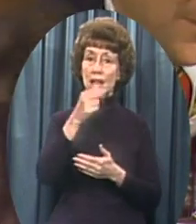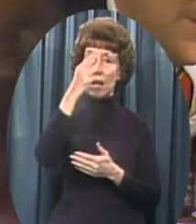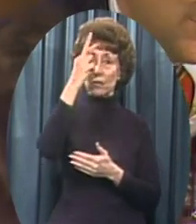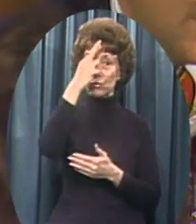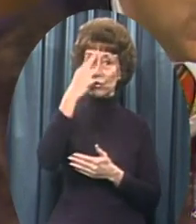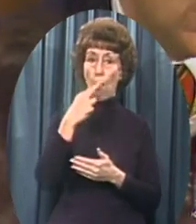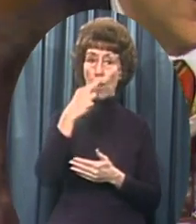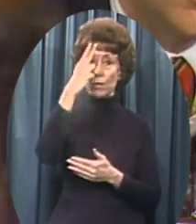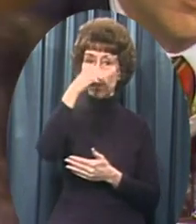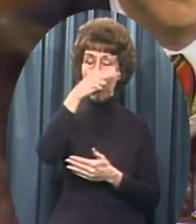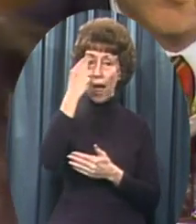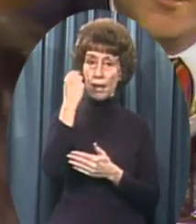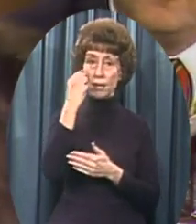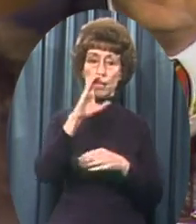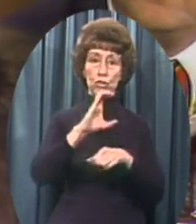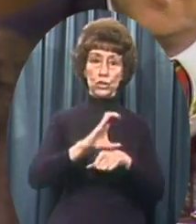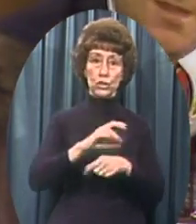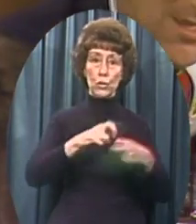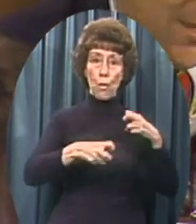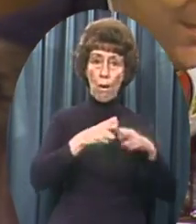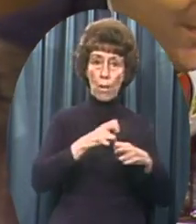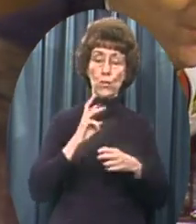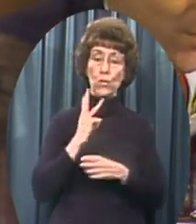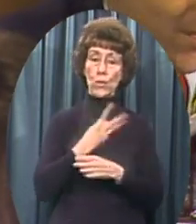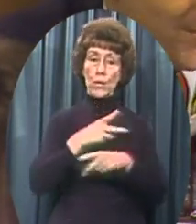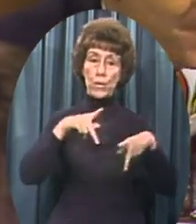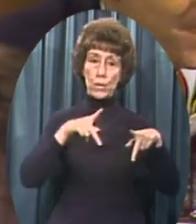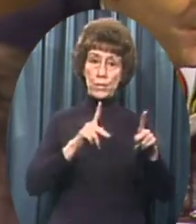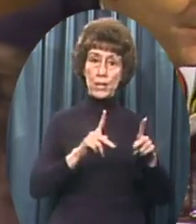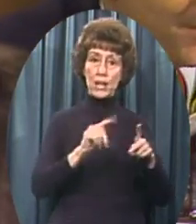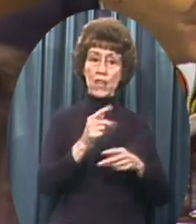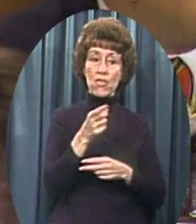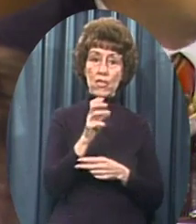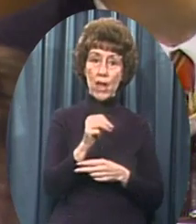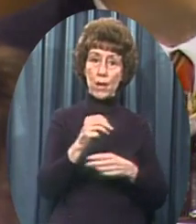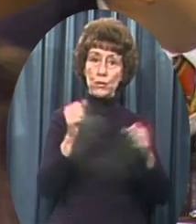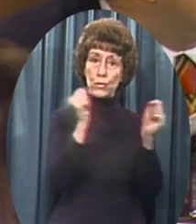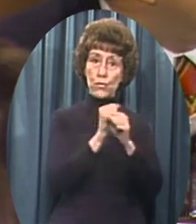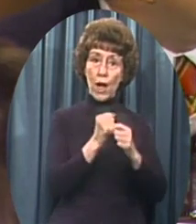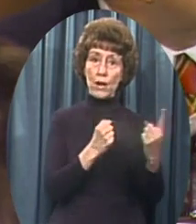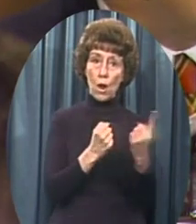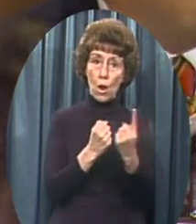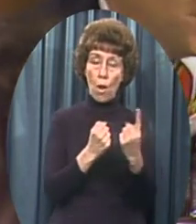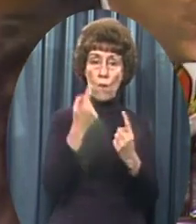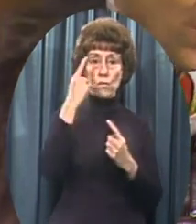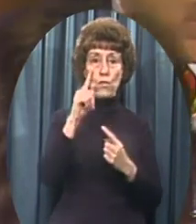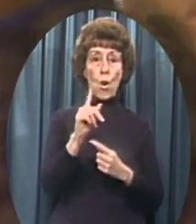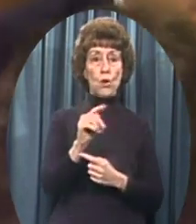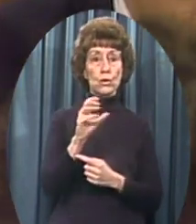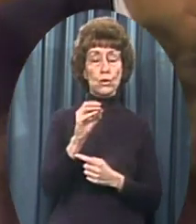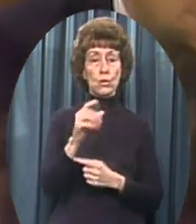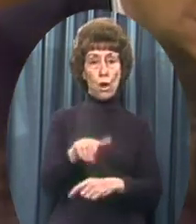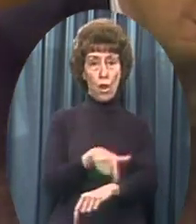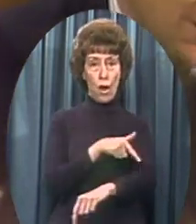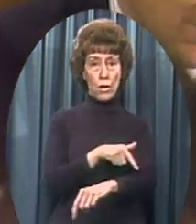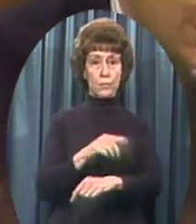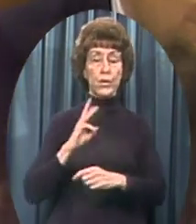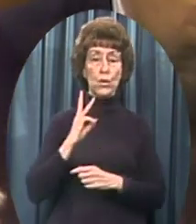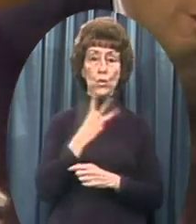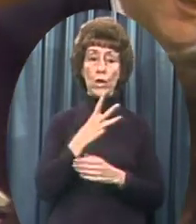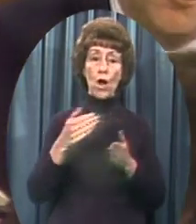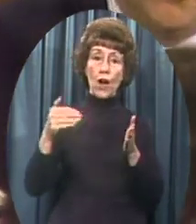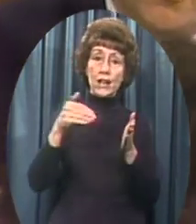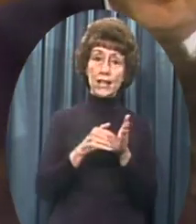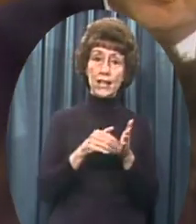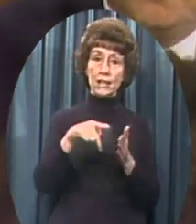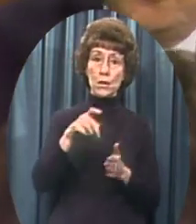that battle by themselves too long to our discredit. We are against pornography. If someone were poisoning the waters